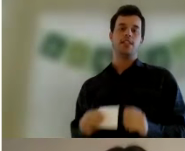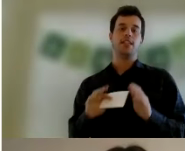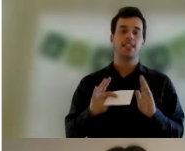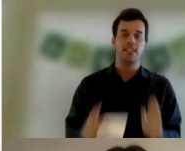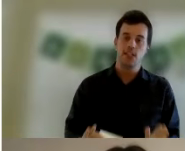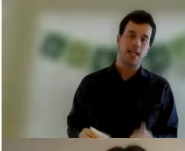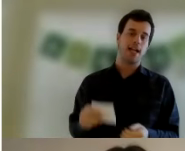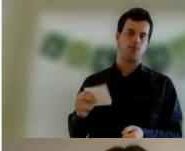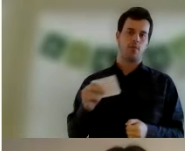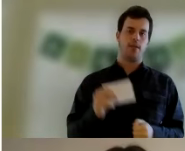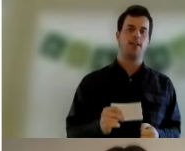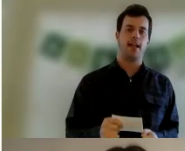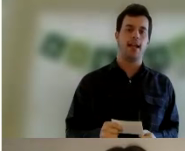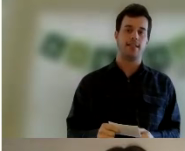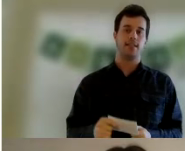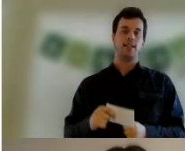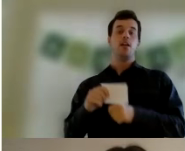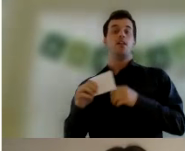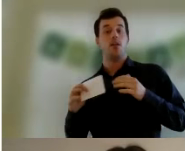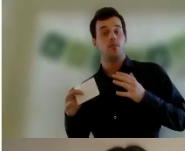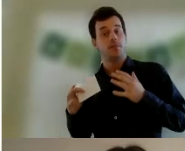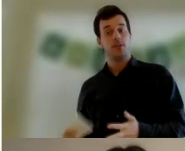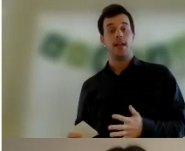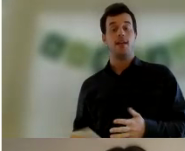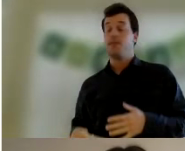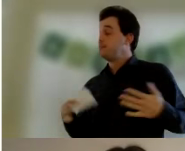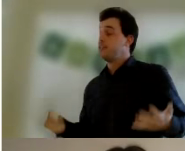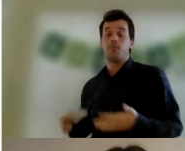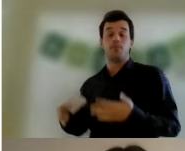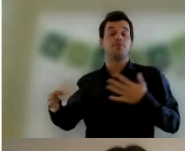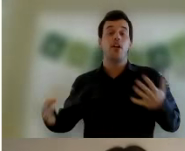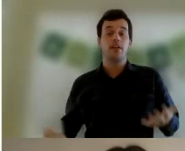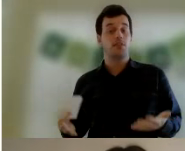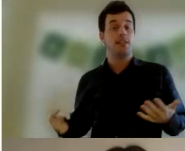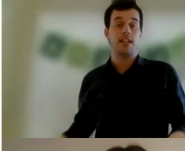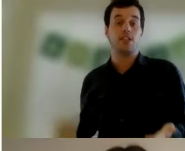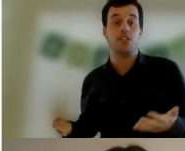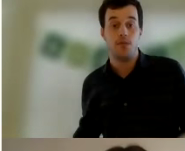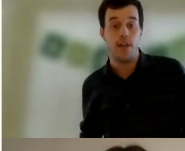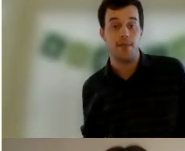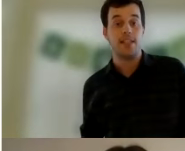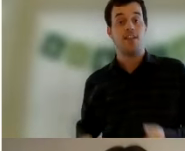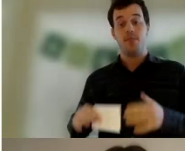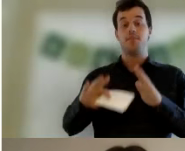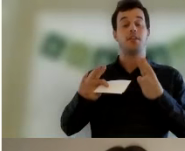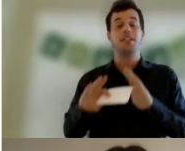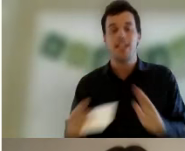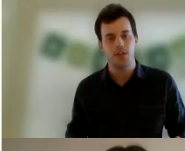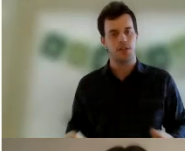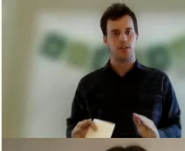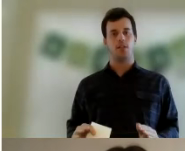million students still lack affordable internet access home from learning. For example, progress for Latinx families have